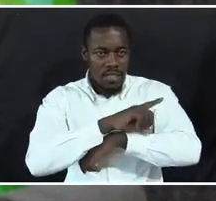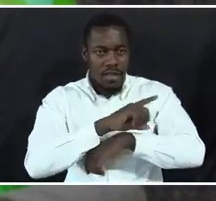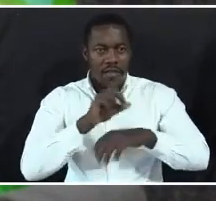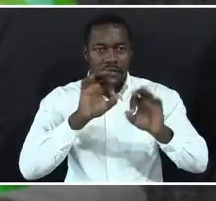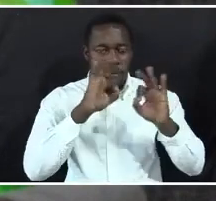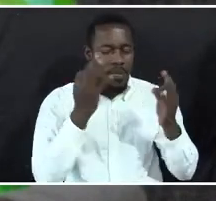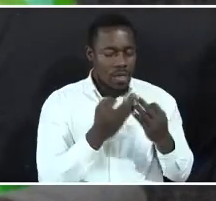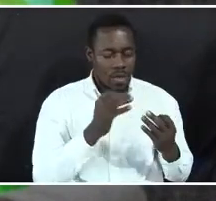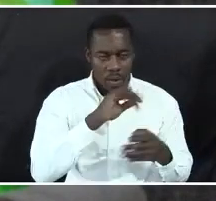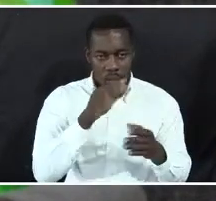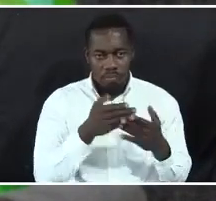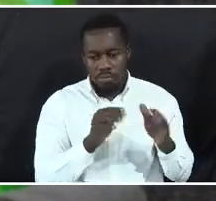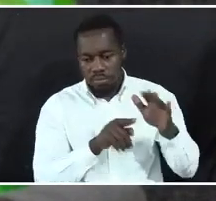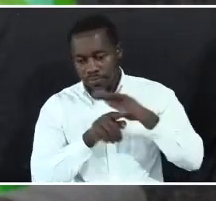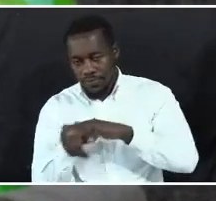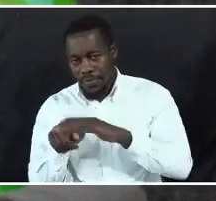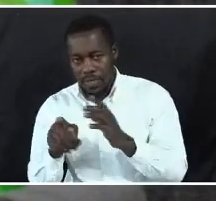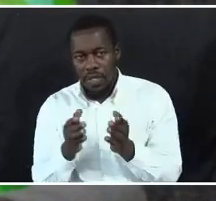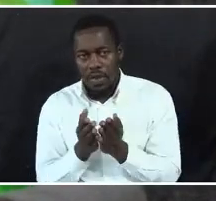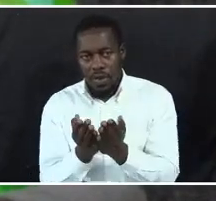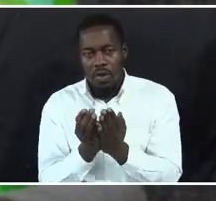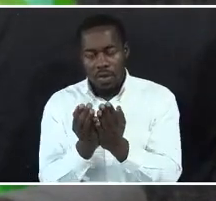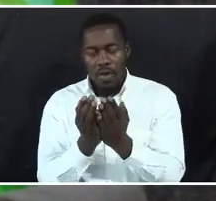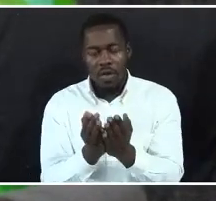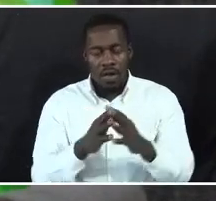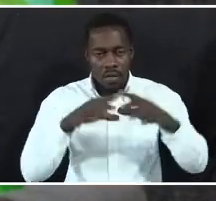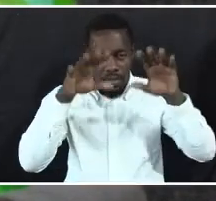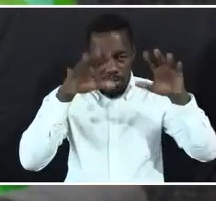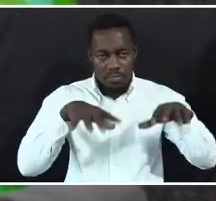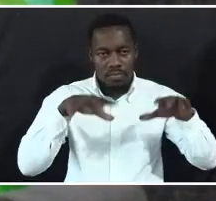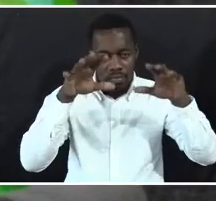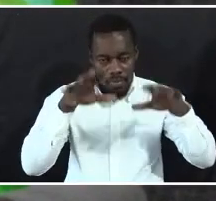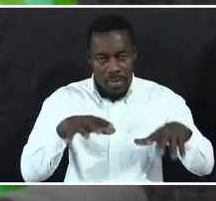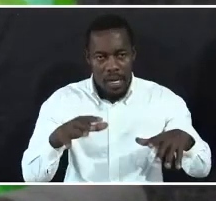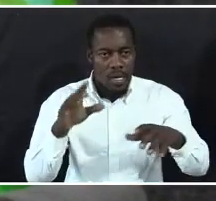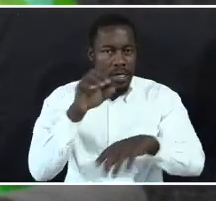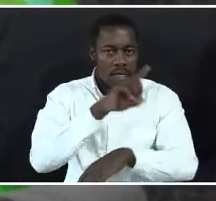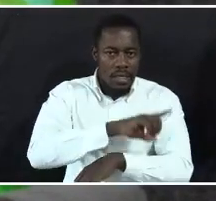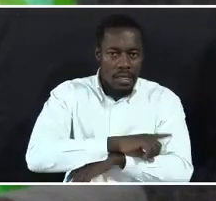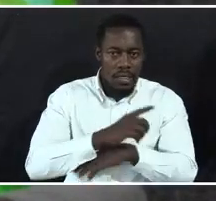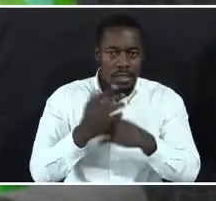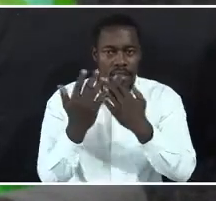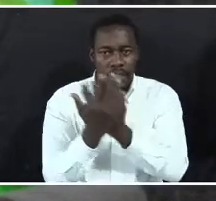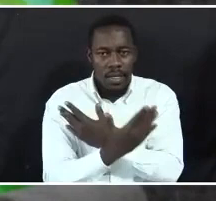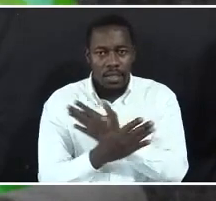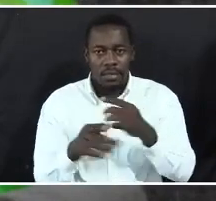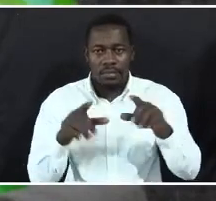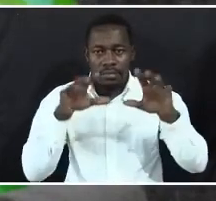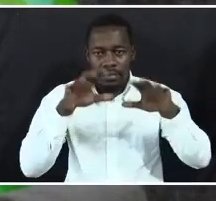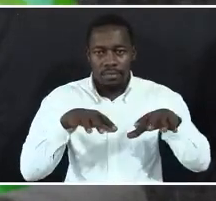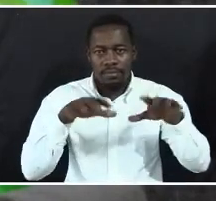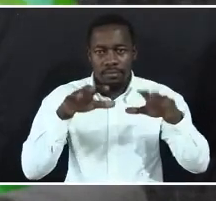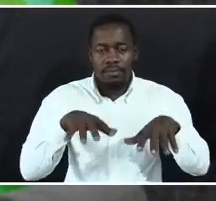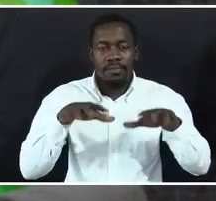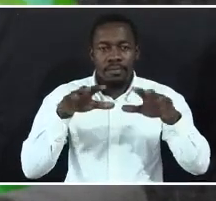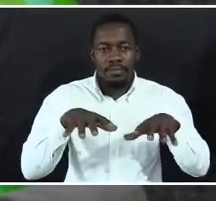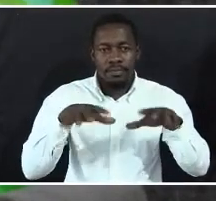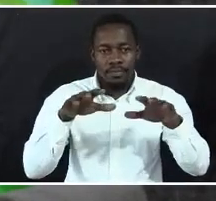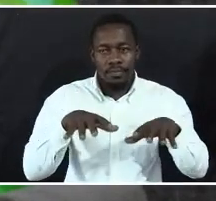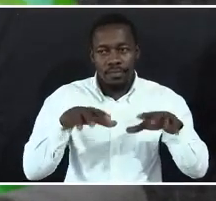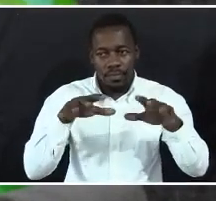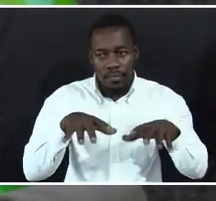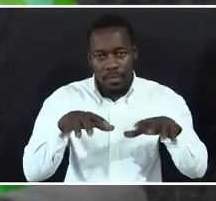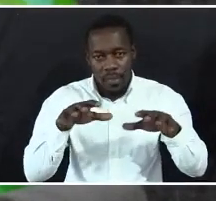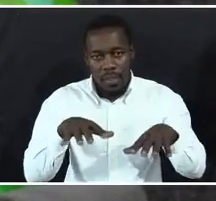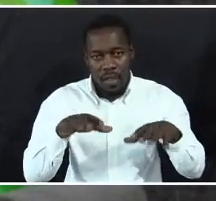day and night. Finally, man and animals and birds were destroyed, but the family of Noah and some